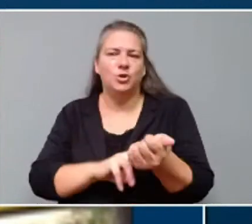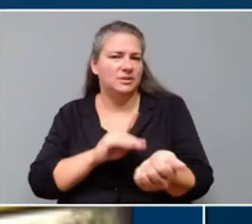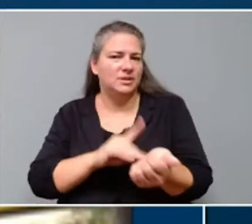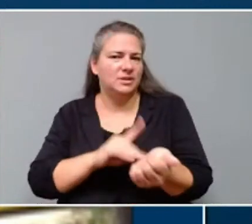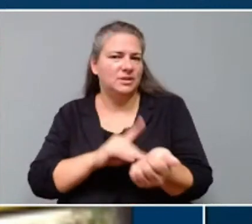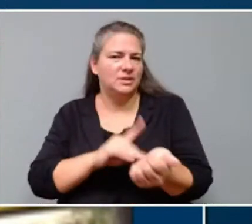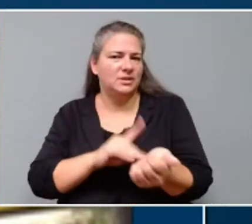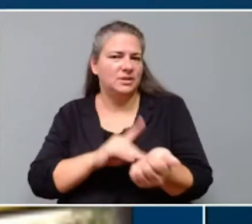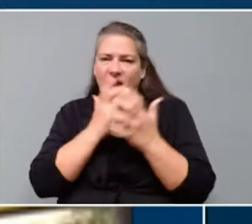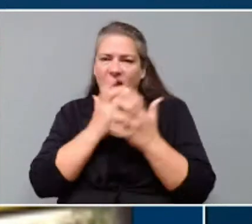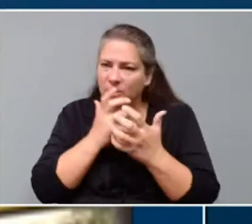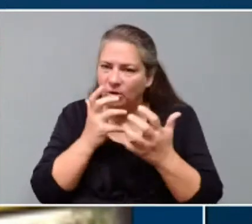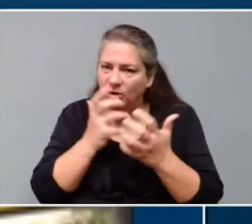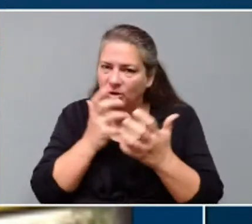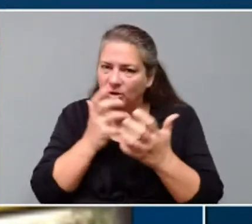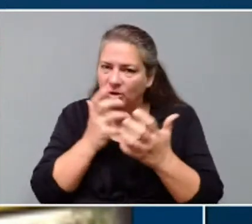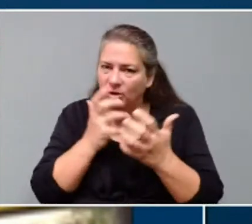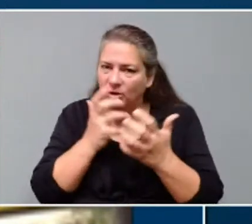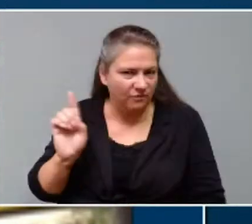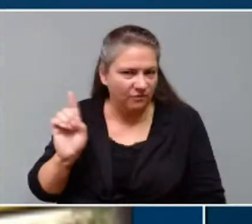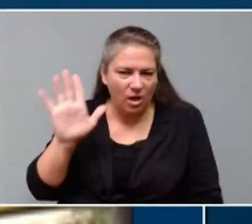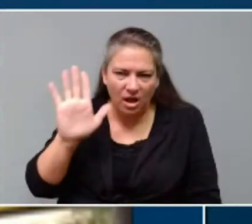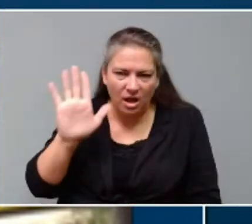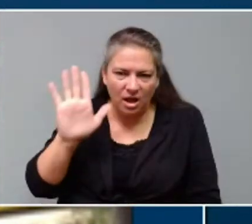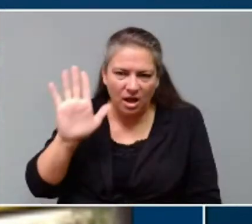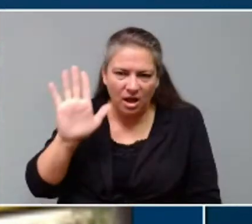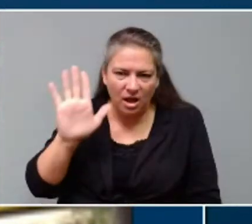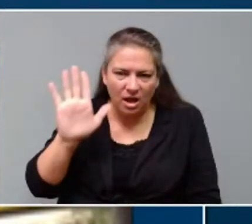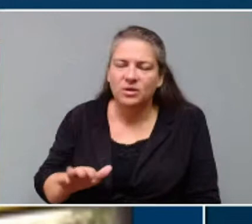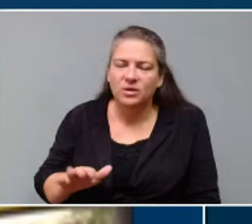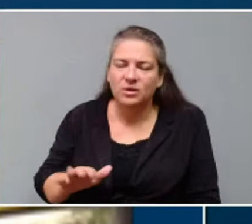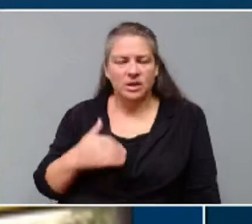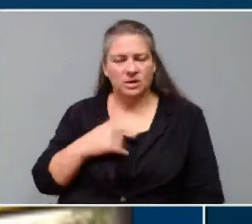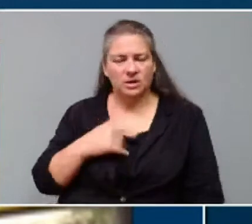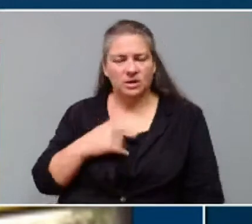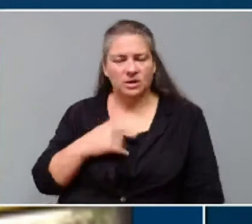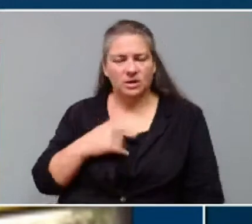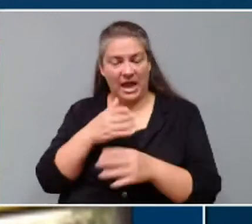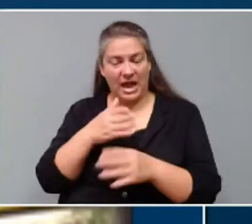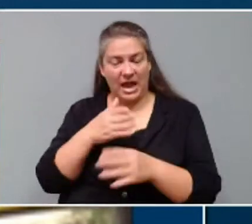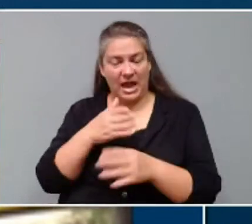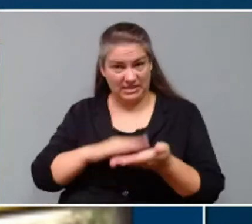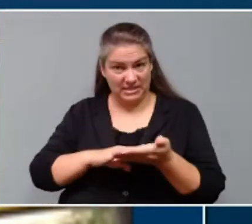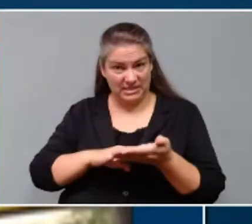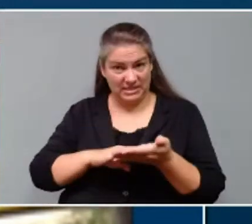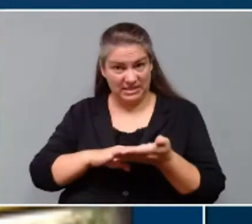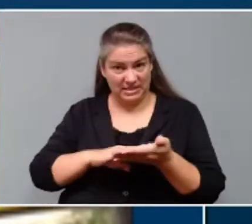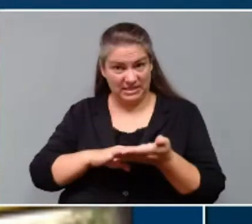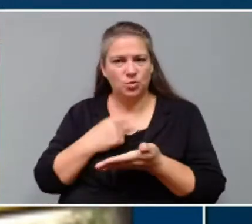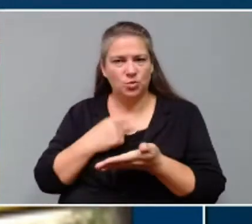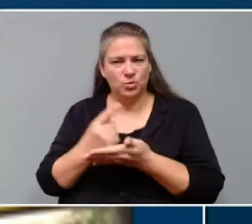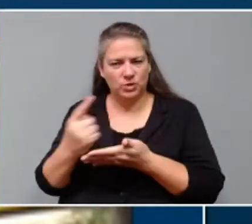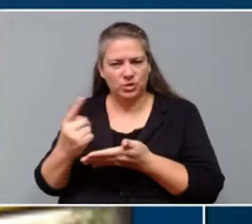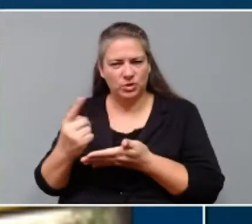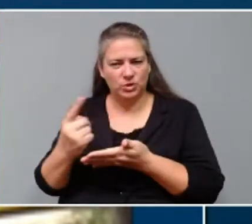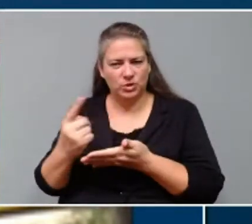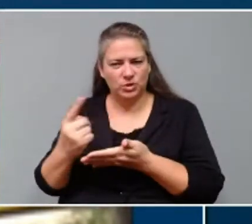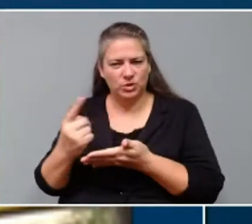McDowell and Danville. I spent the next couple of weeks after discharge on supplemental oxygen, and